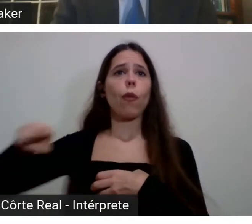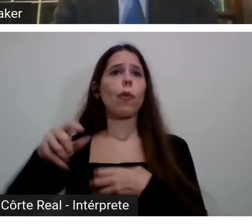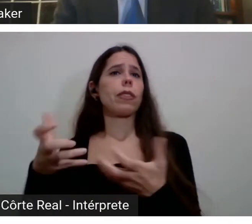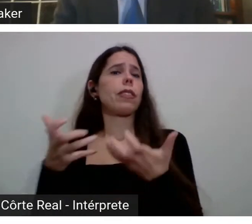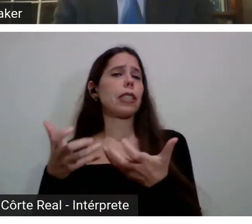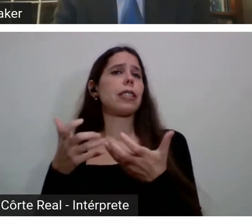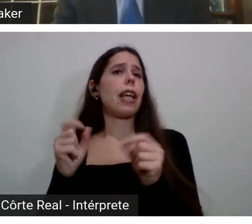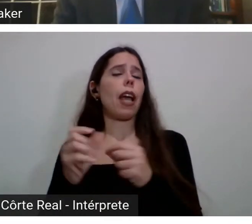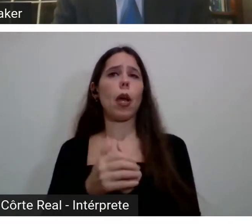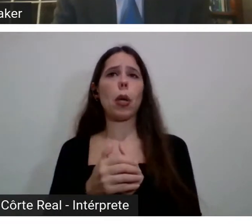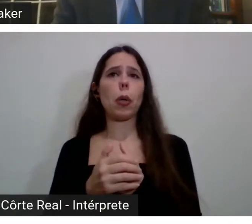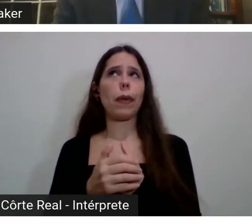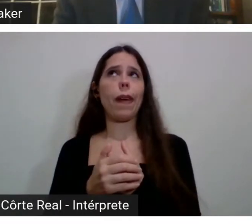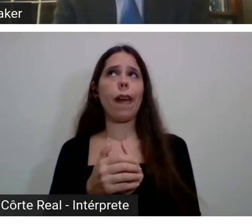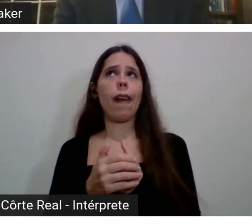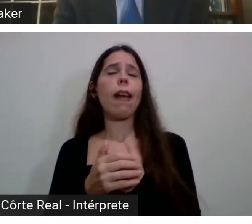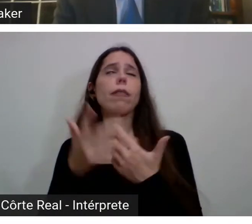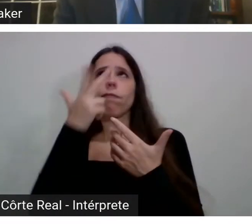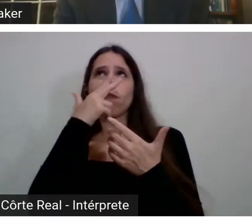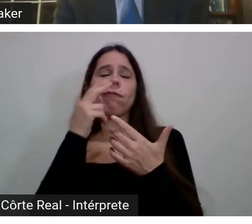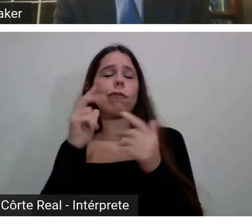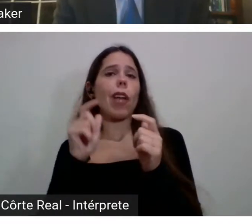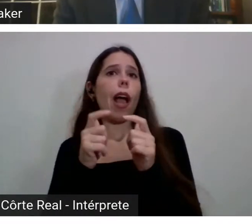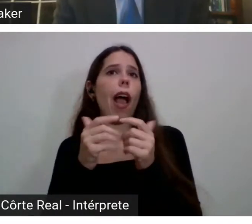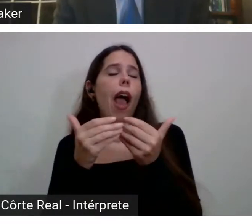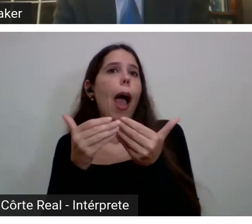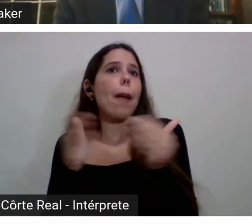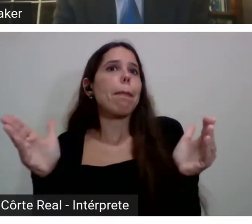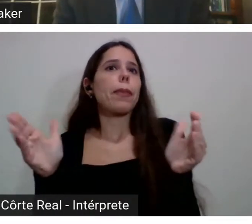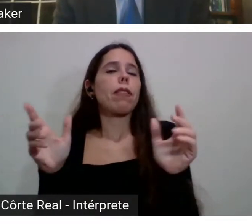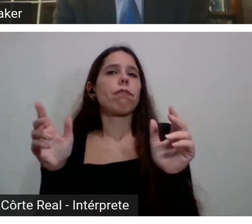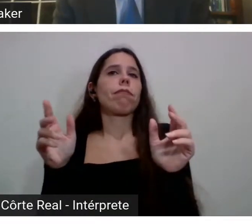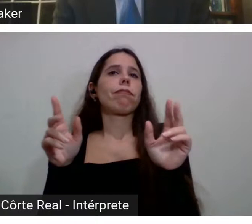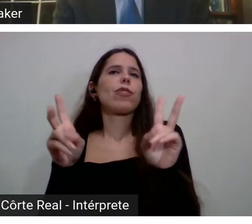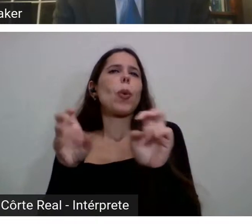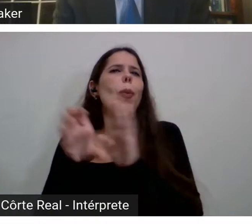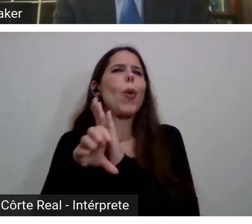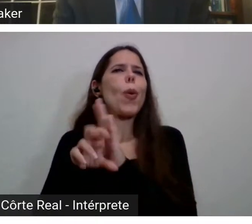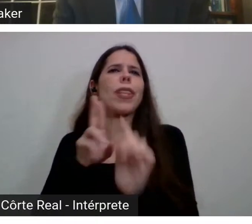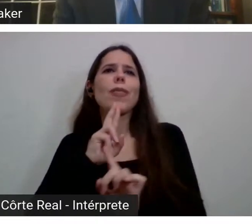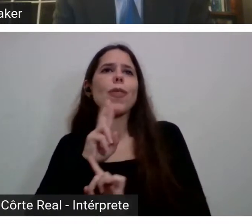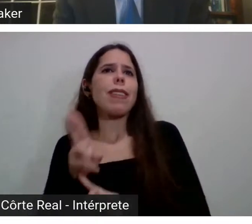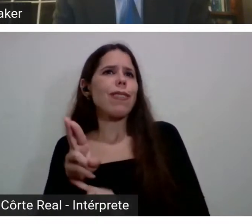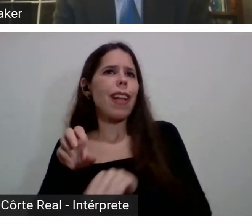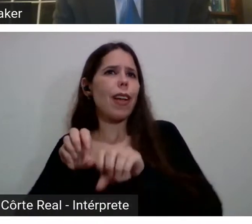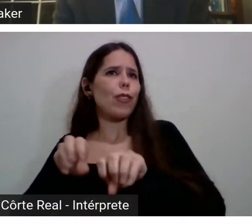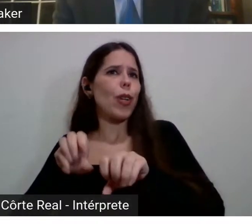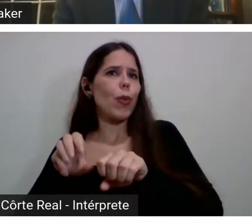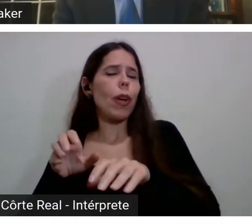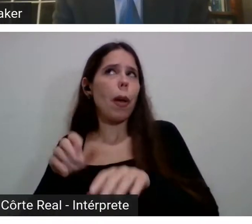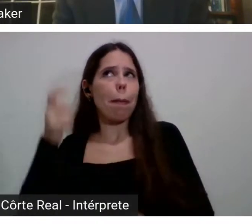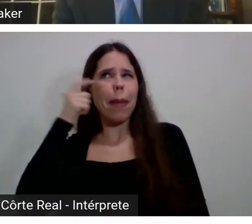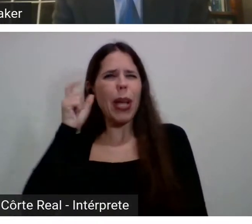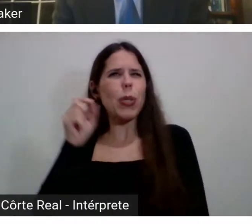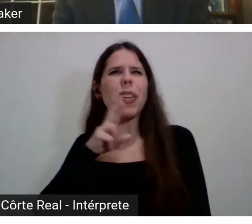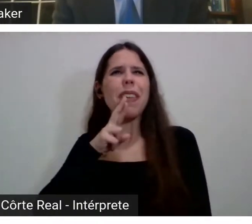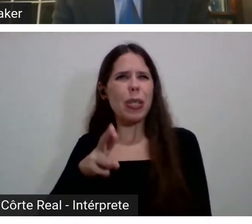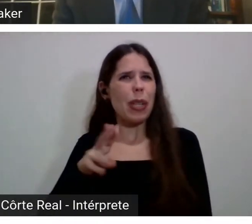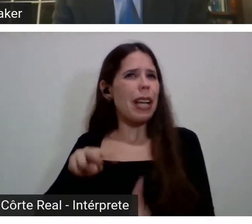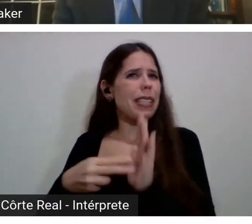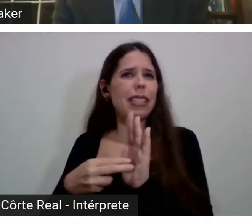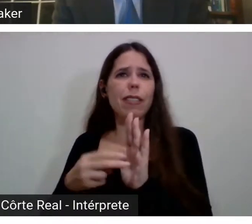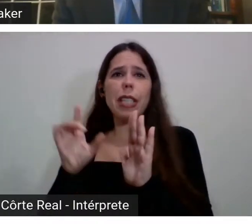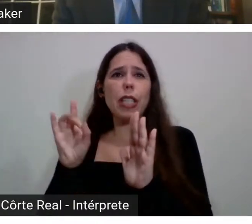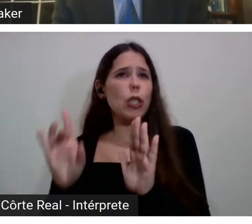resultados educacionais. Quer dizer, pensar resultados educacionais além dos resultados em